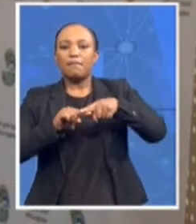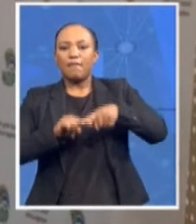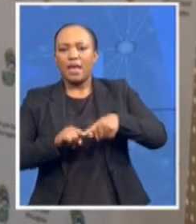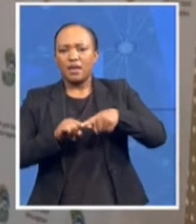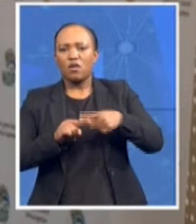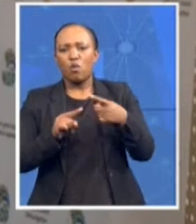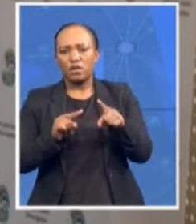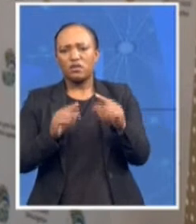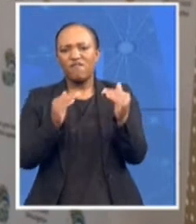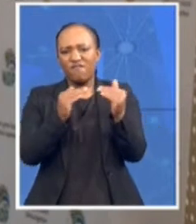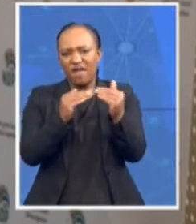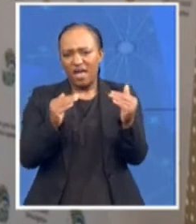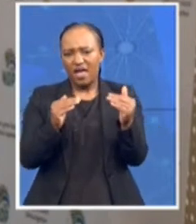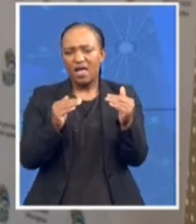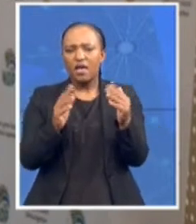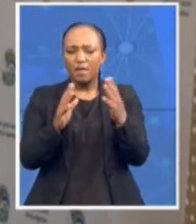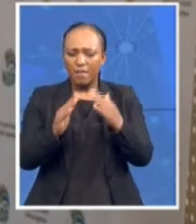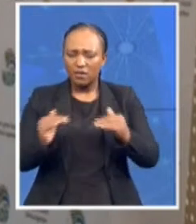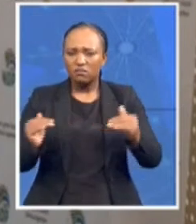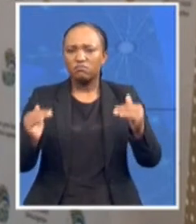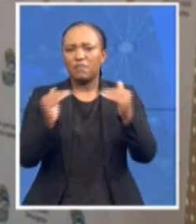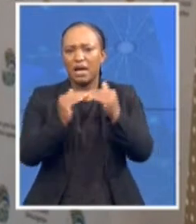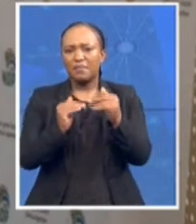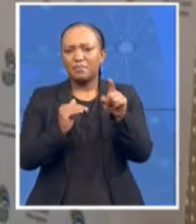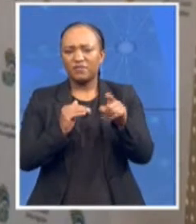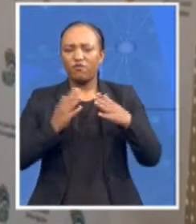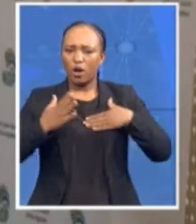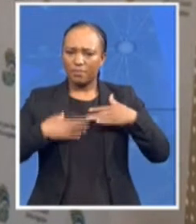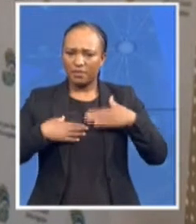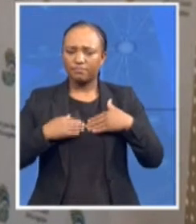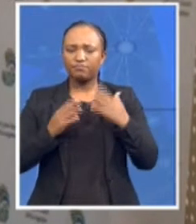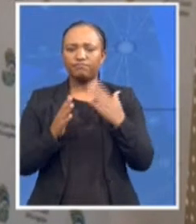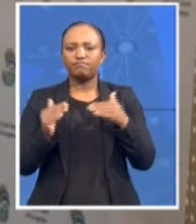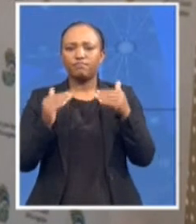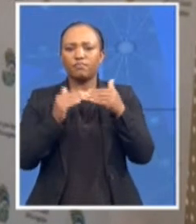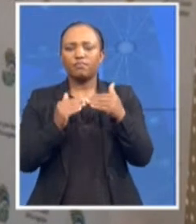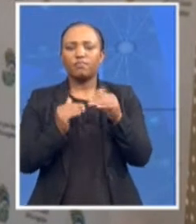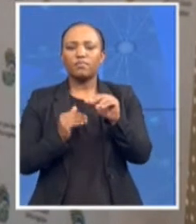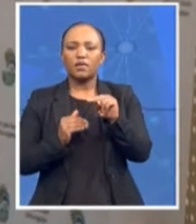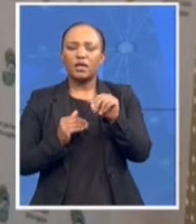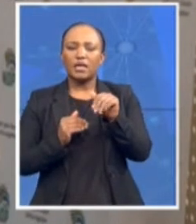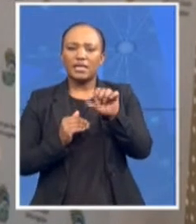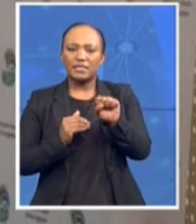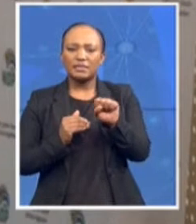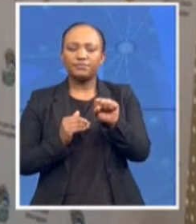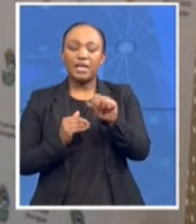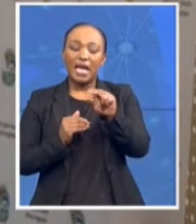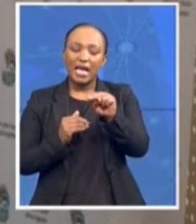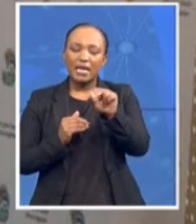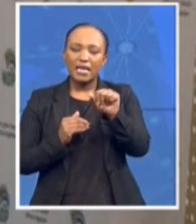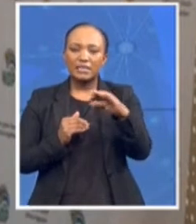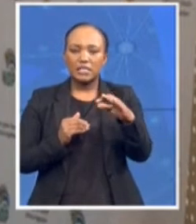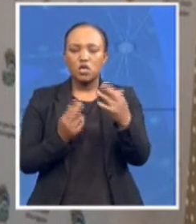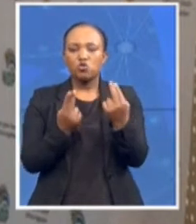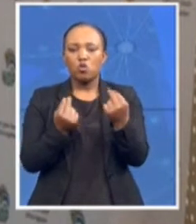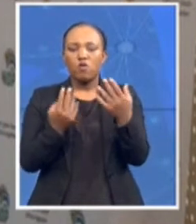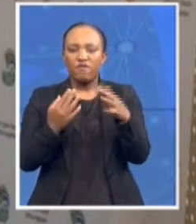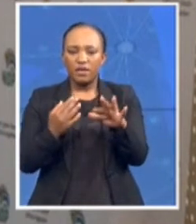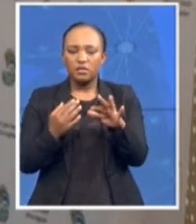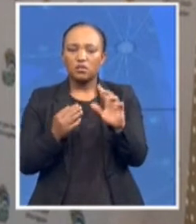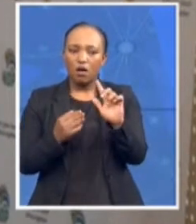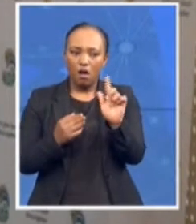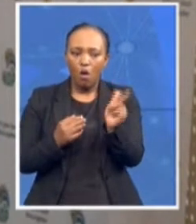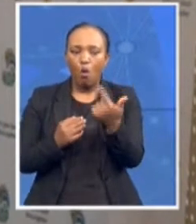administrative justice, the new council then applied the following principles: that all approved and compliant